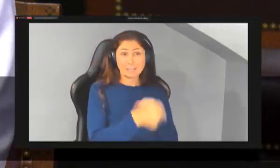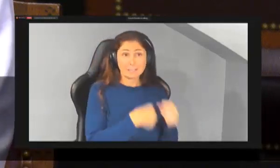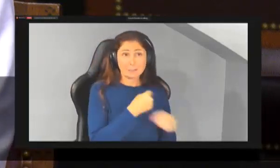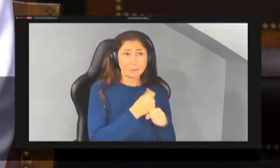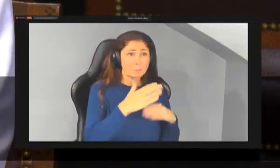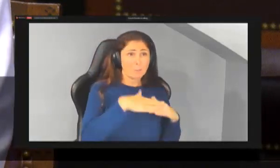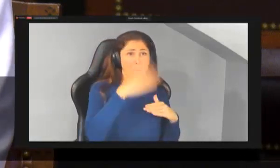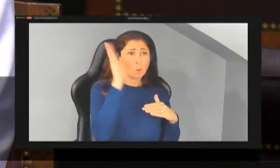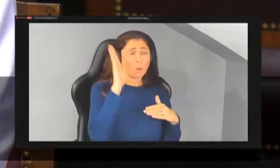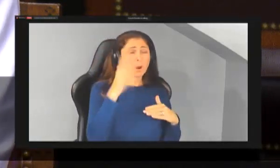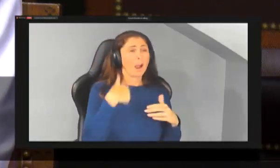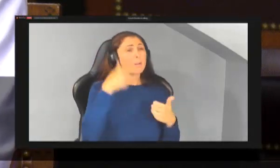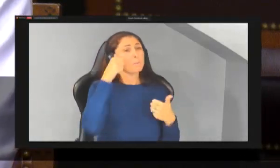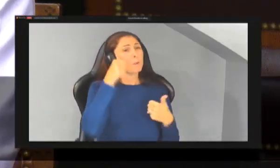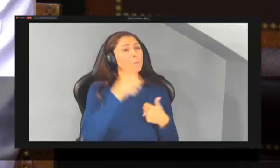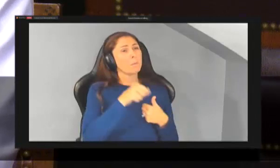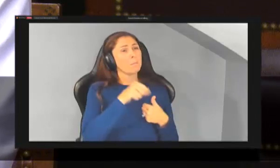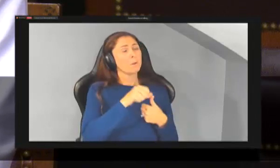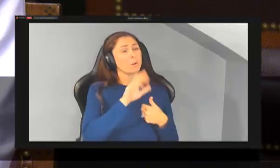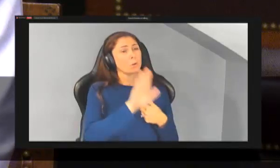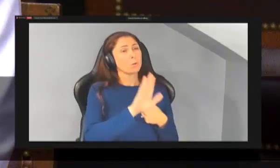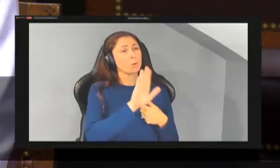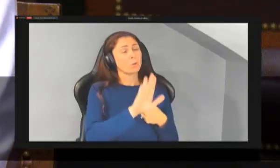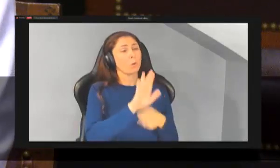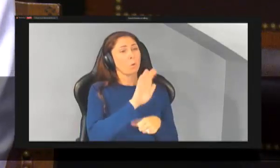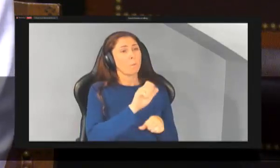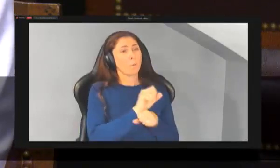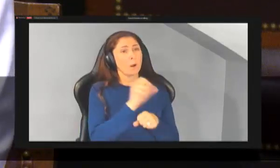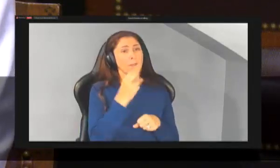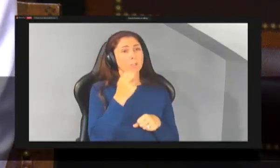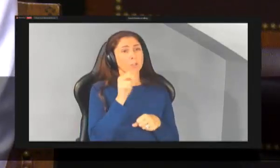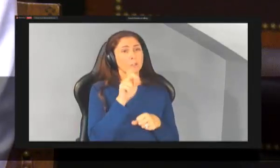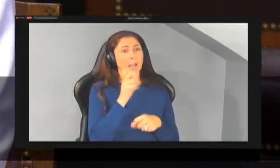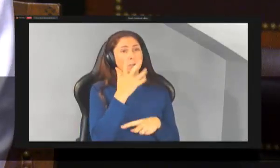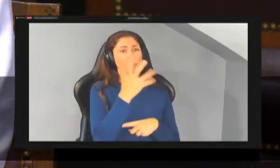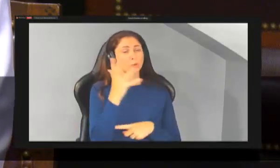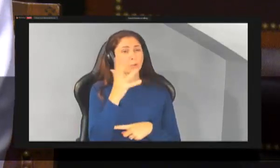I remember your appointment to the Shade Tree Commission. So,